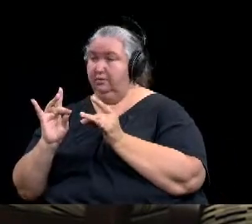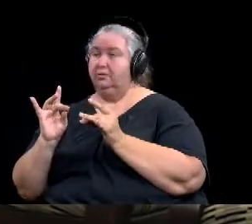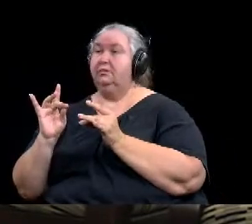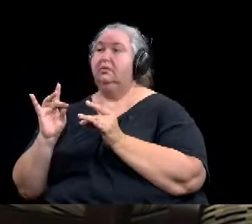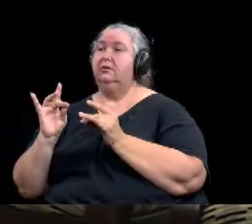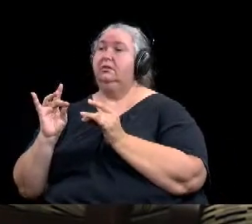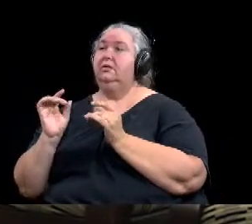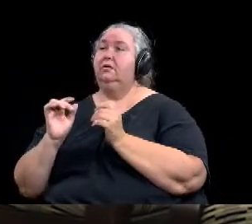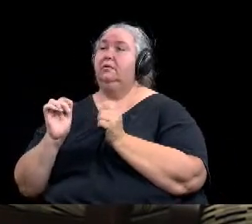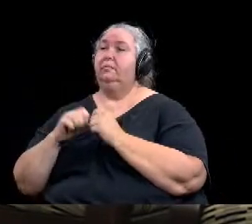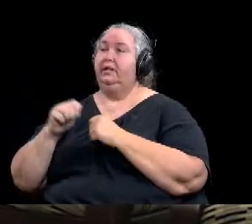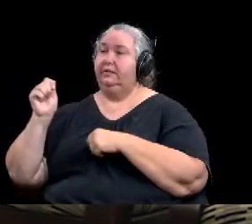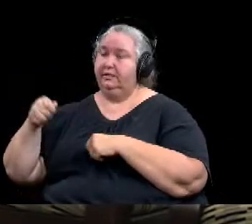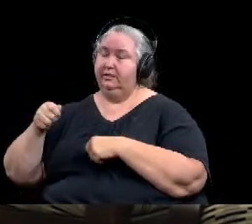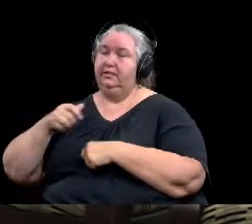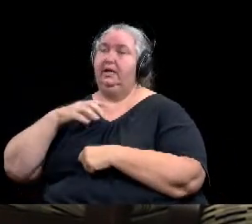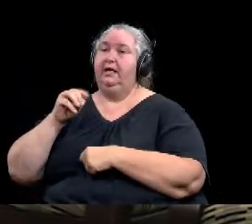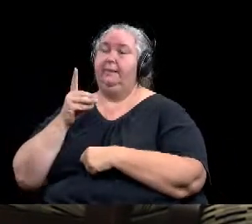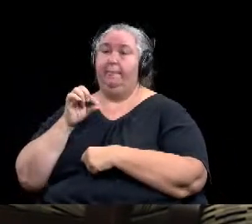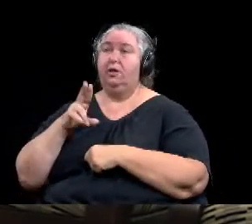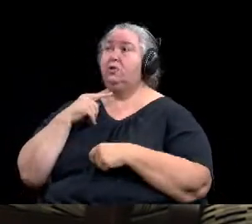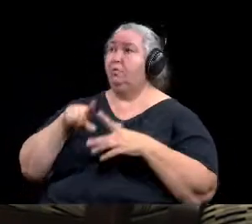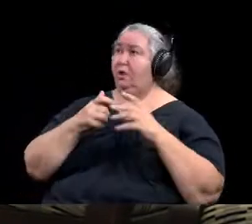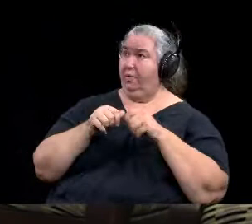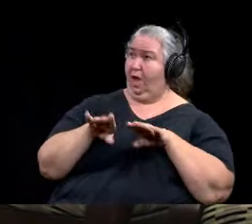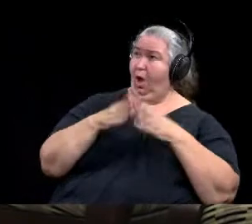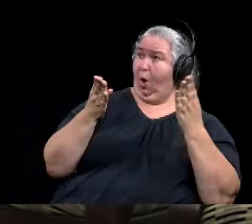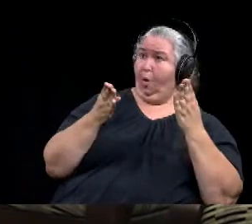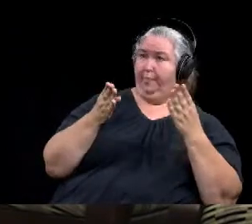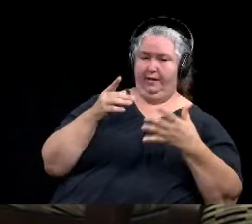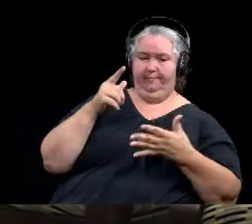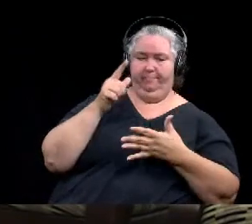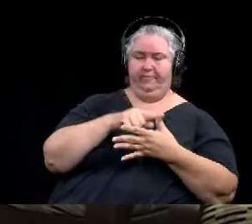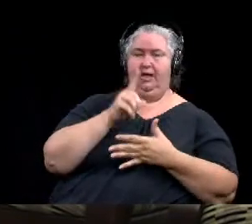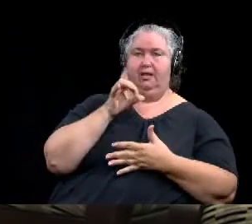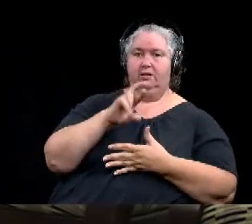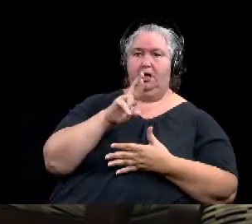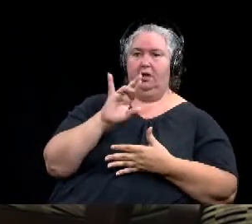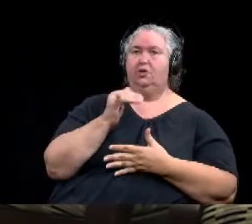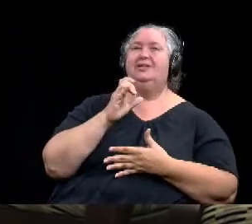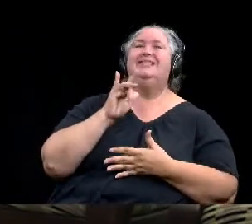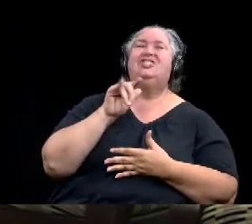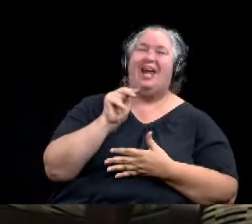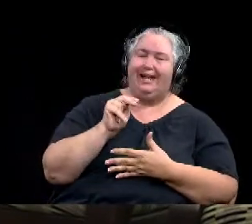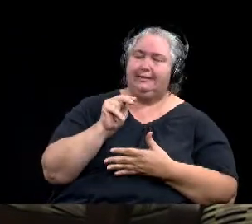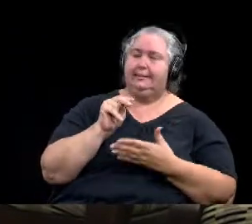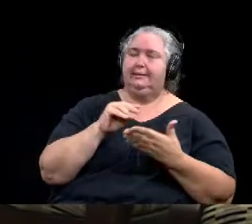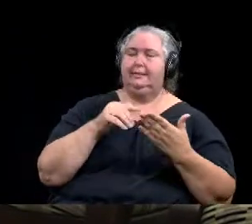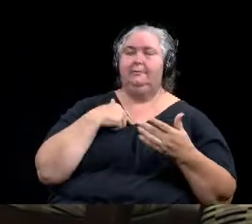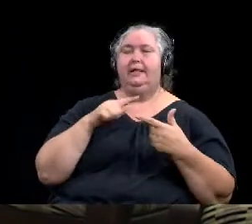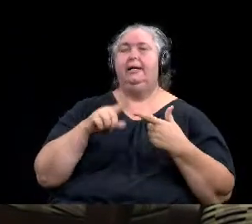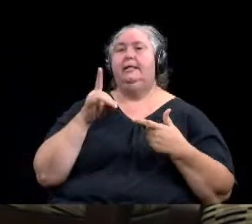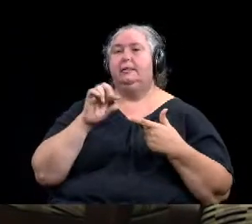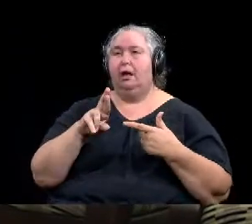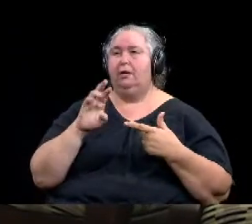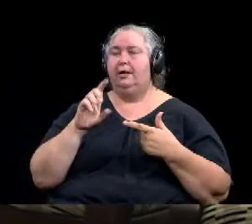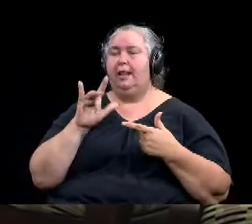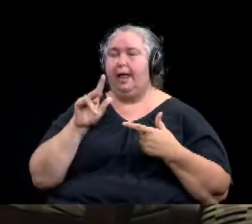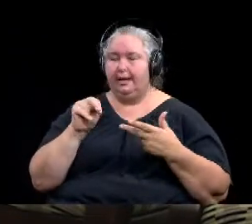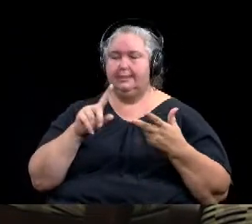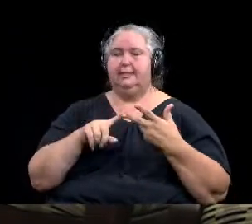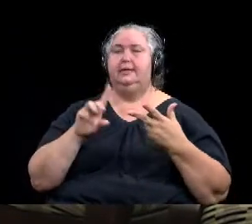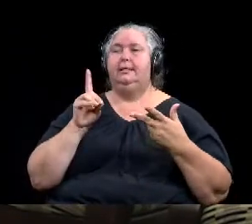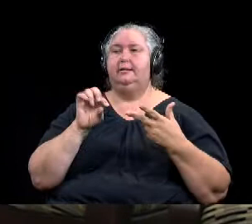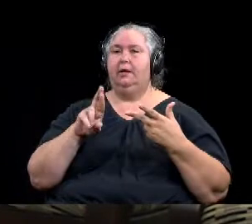mayor. So let's start with opening comments. We'll go in the order of Dr. Jackson first, followed by Dr. Lyson, then Dr. Becker,